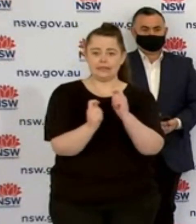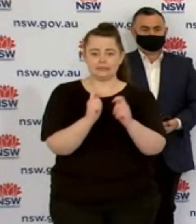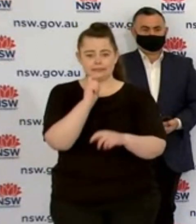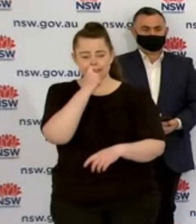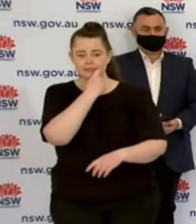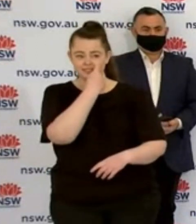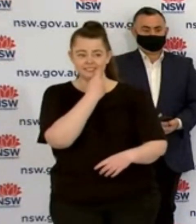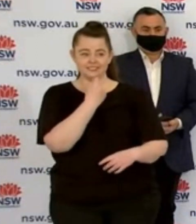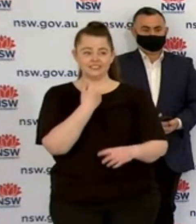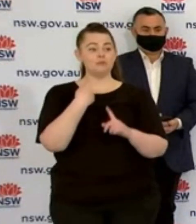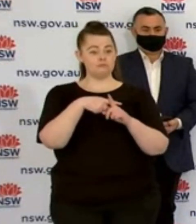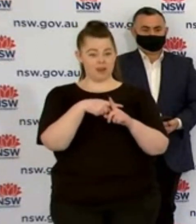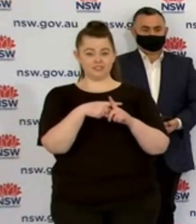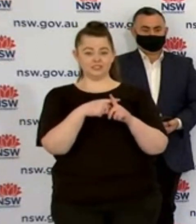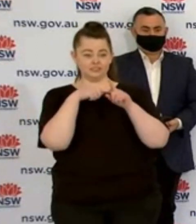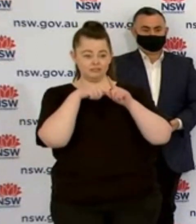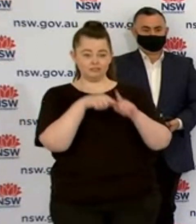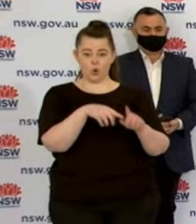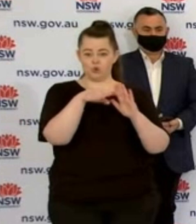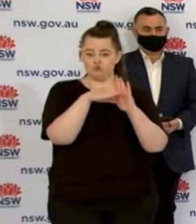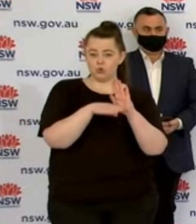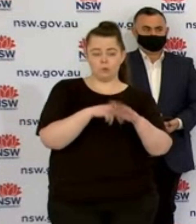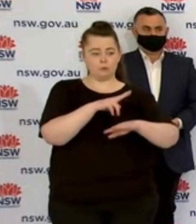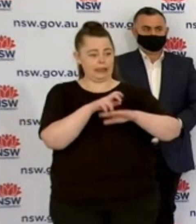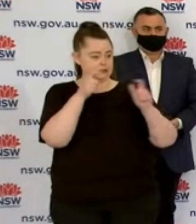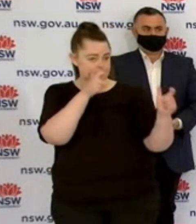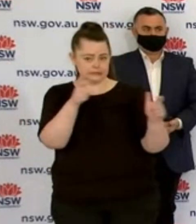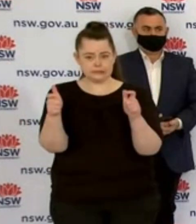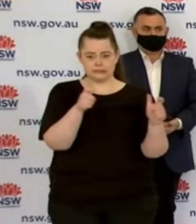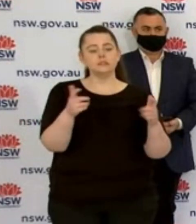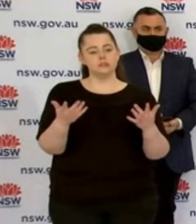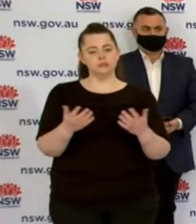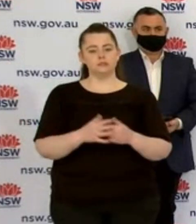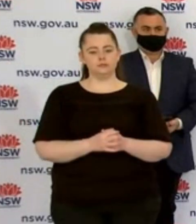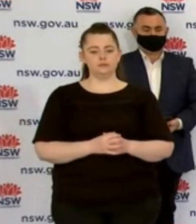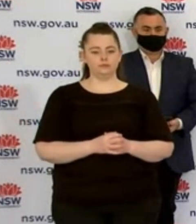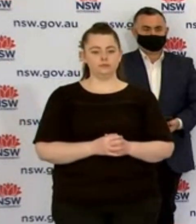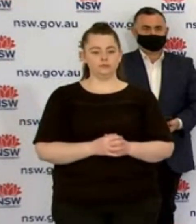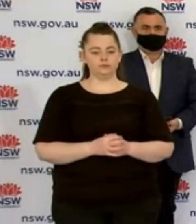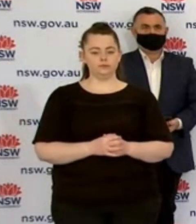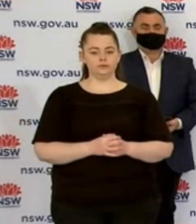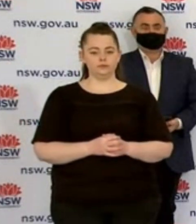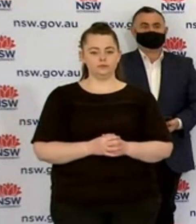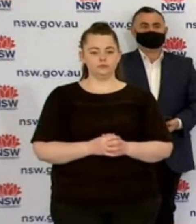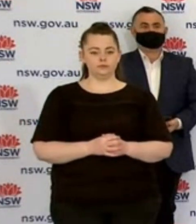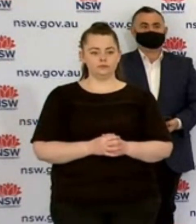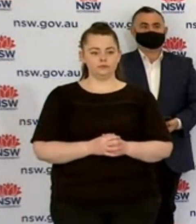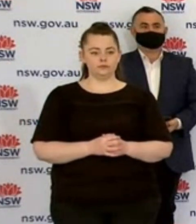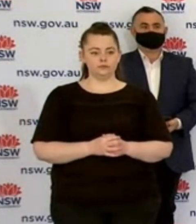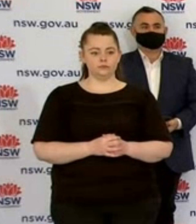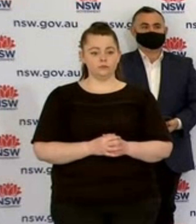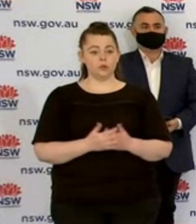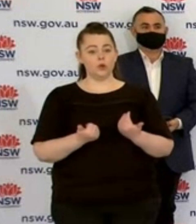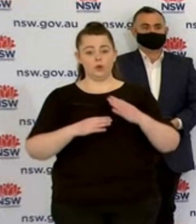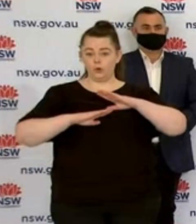strong compliance with the requirements to stay at home. On a more positive front, it is pleasing to see things settle